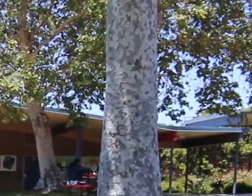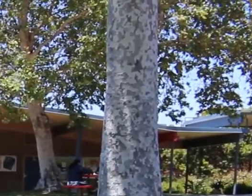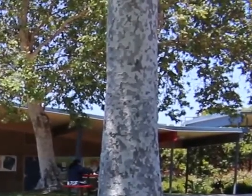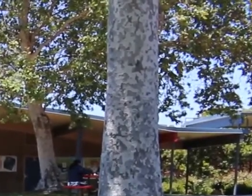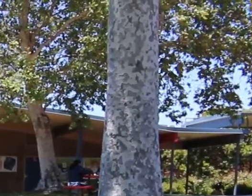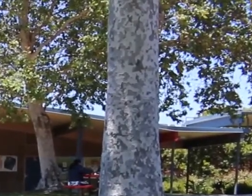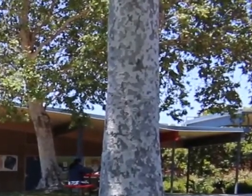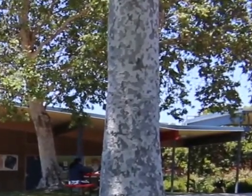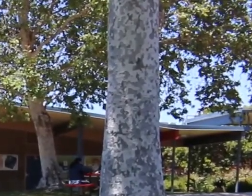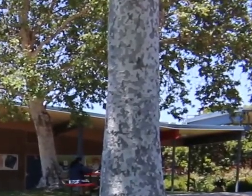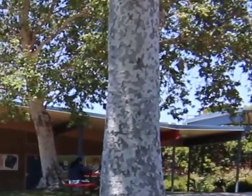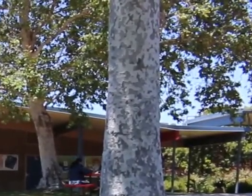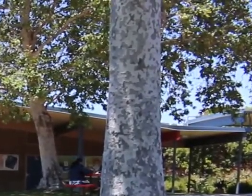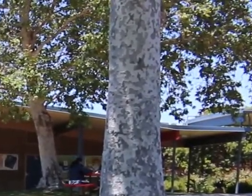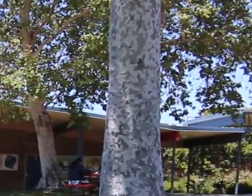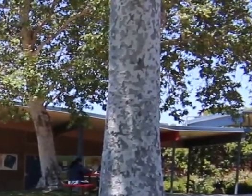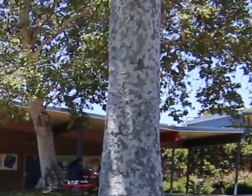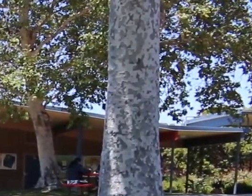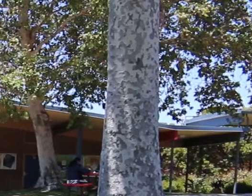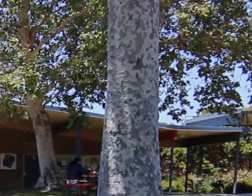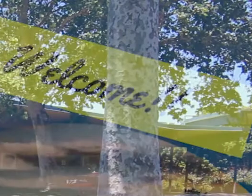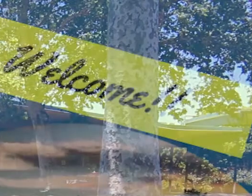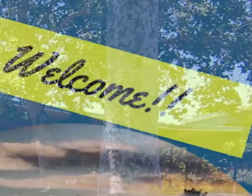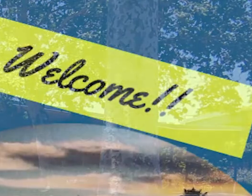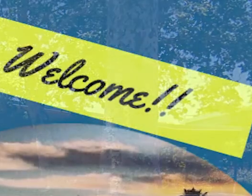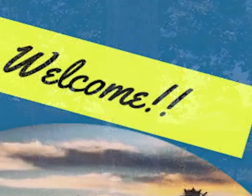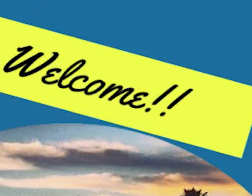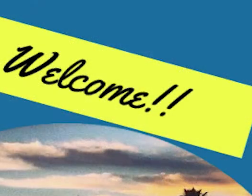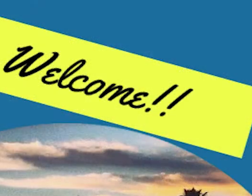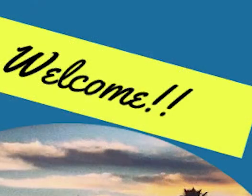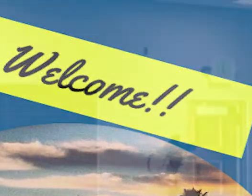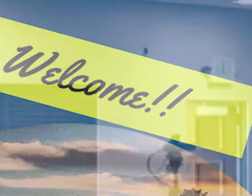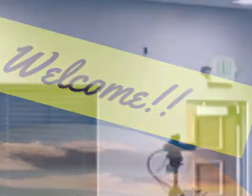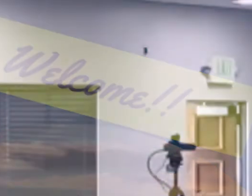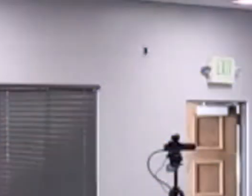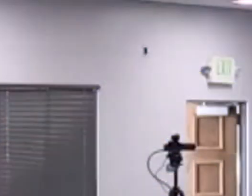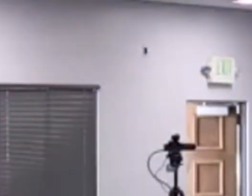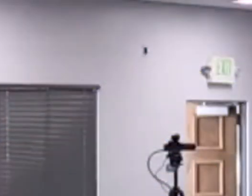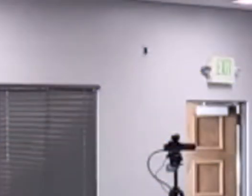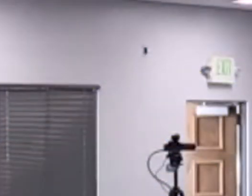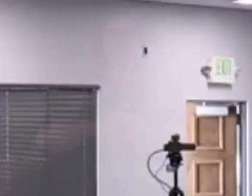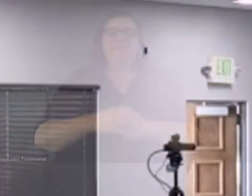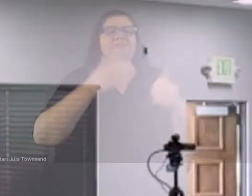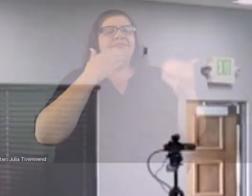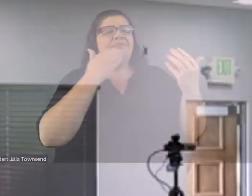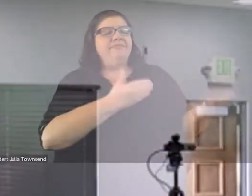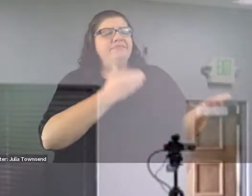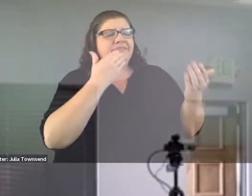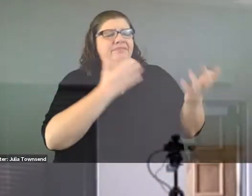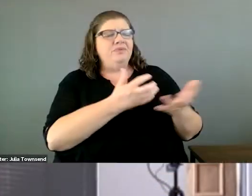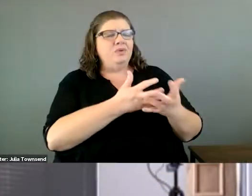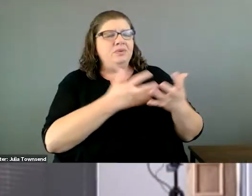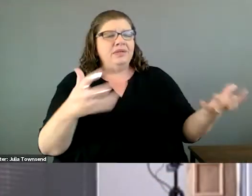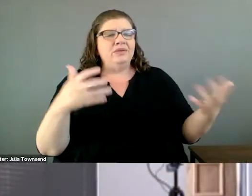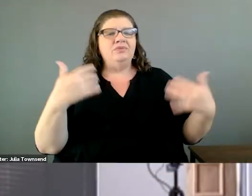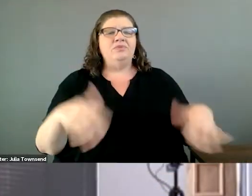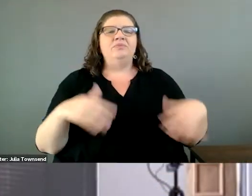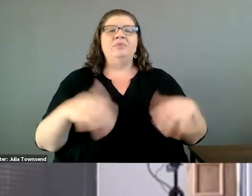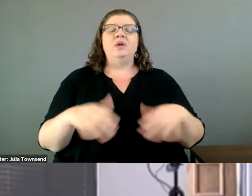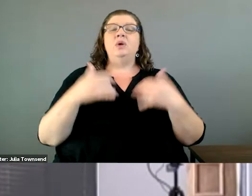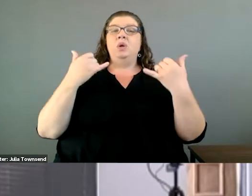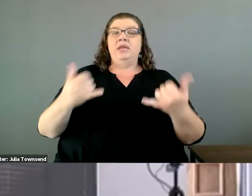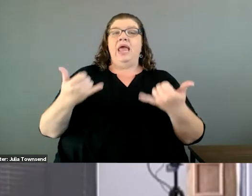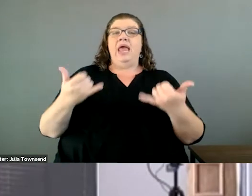love and fairness and kindness. Thank you so much. Today I had a chance to also